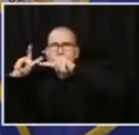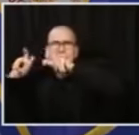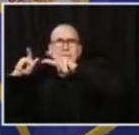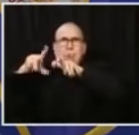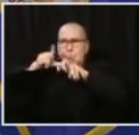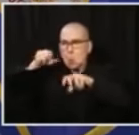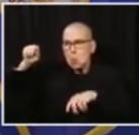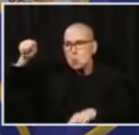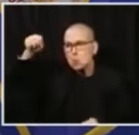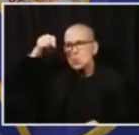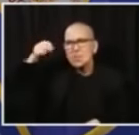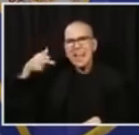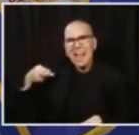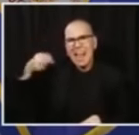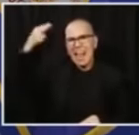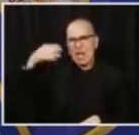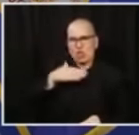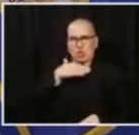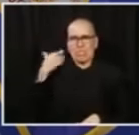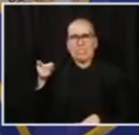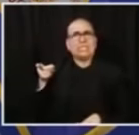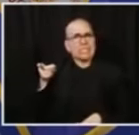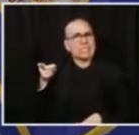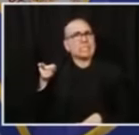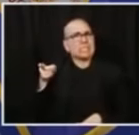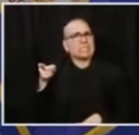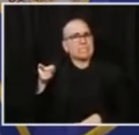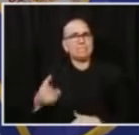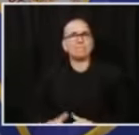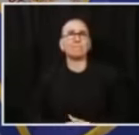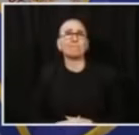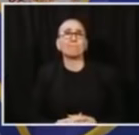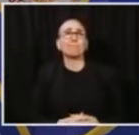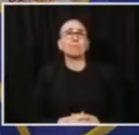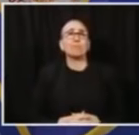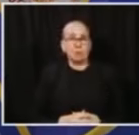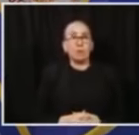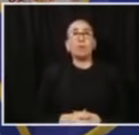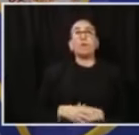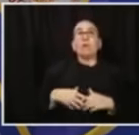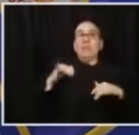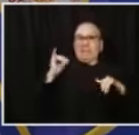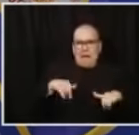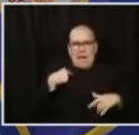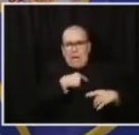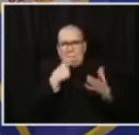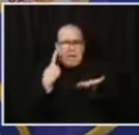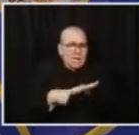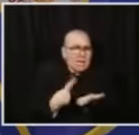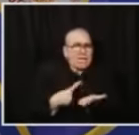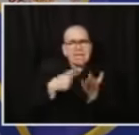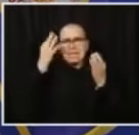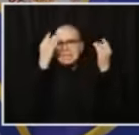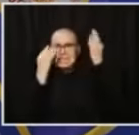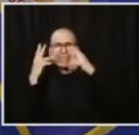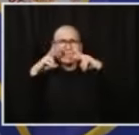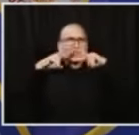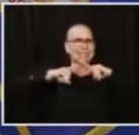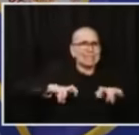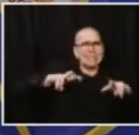vulnerability. After considering statewide allocation of the vaccine, we then transitioned to individual